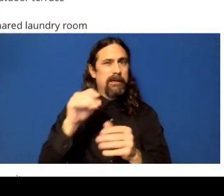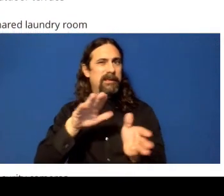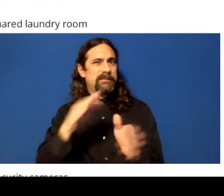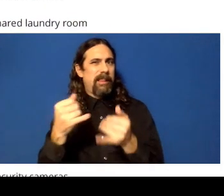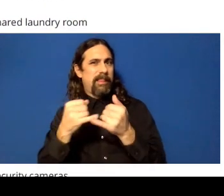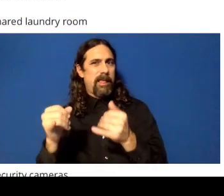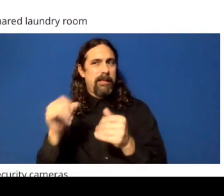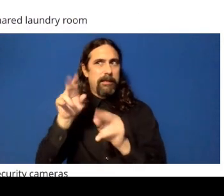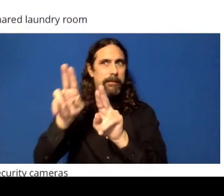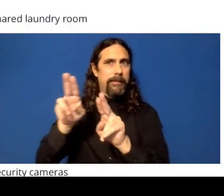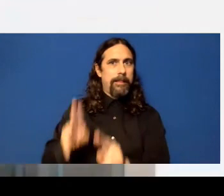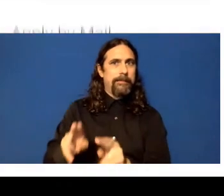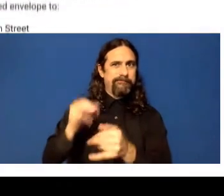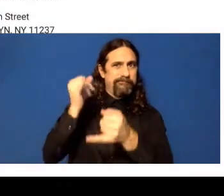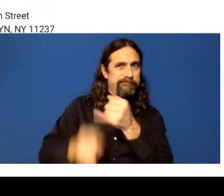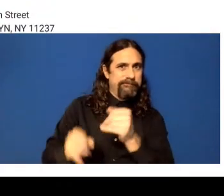deadline.